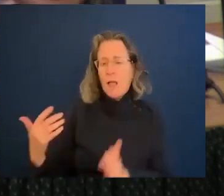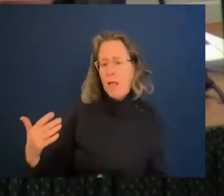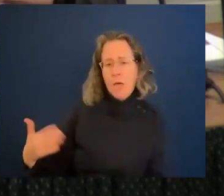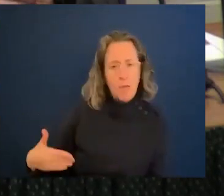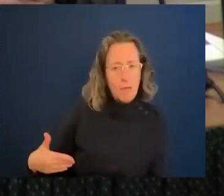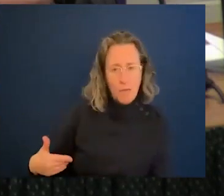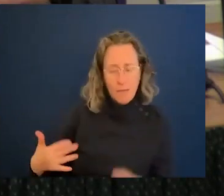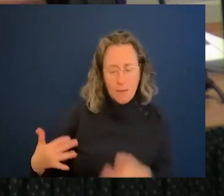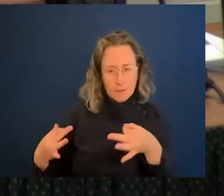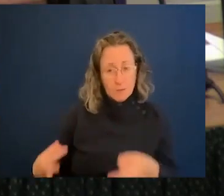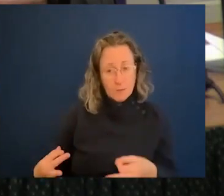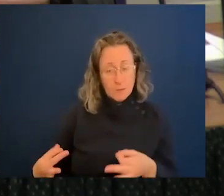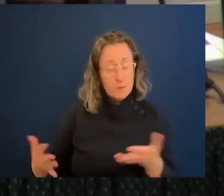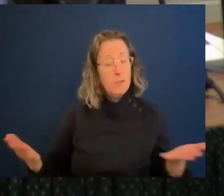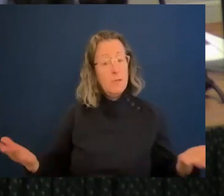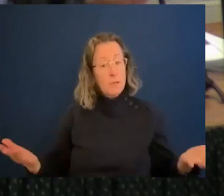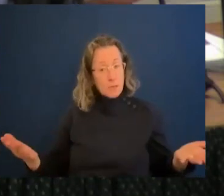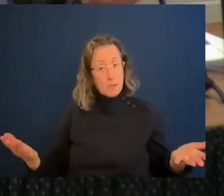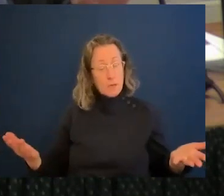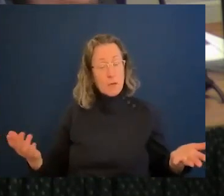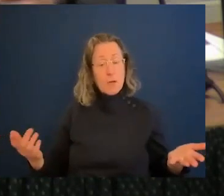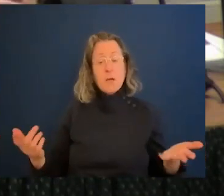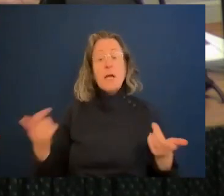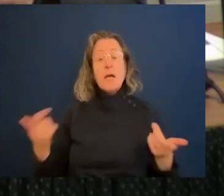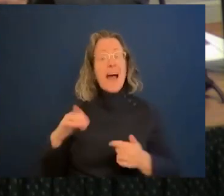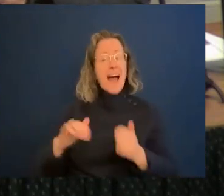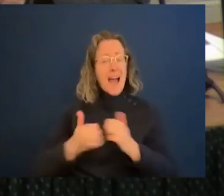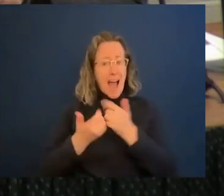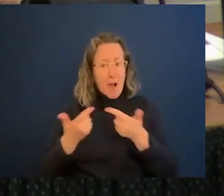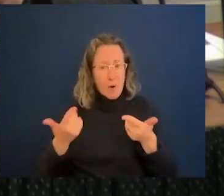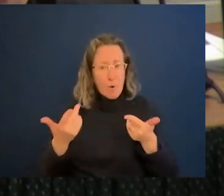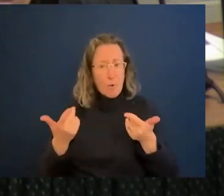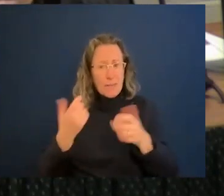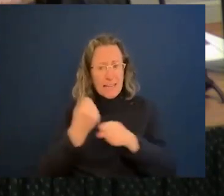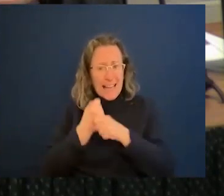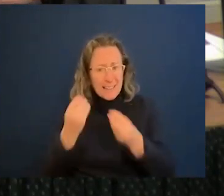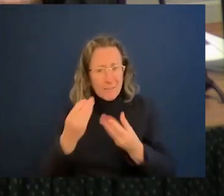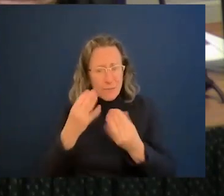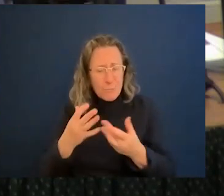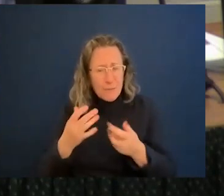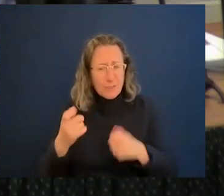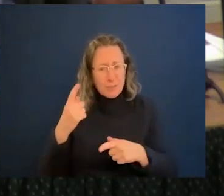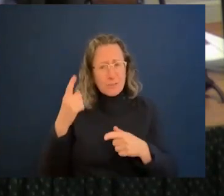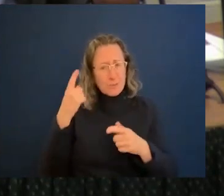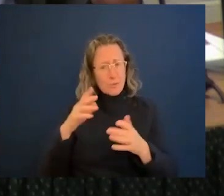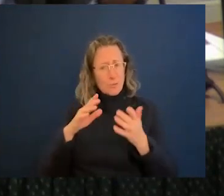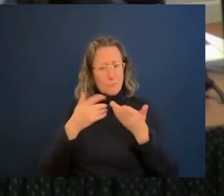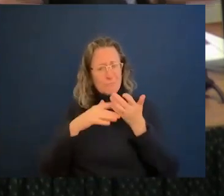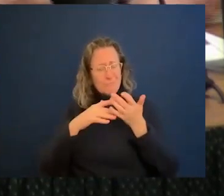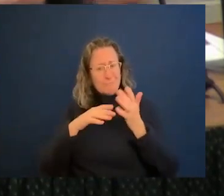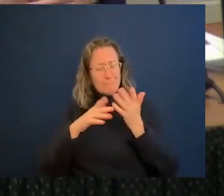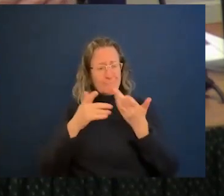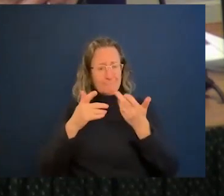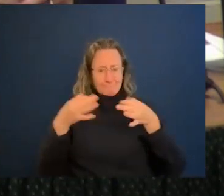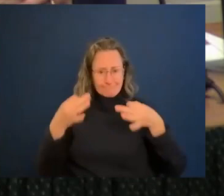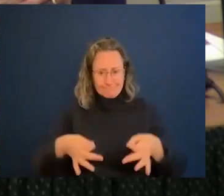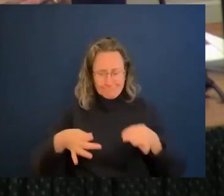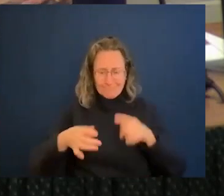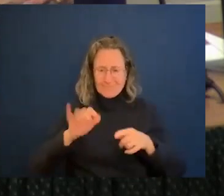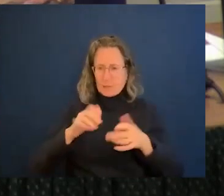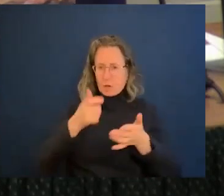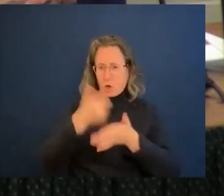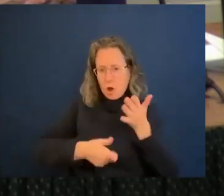seeking proposed seeking proposals from external parties through a professional administrative